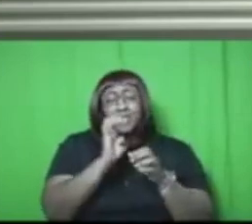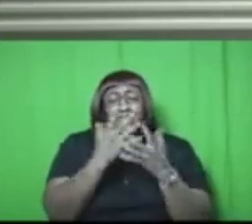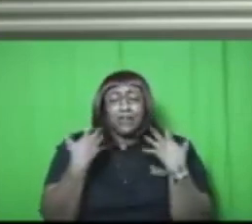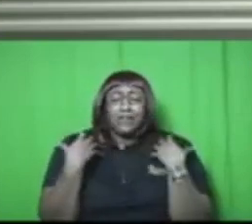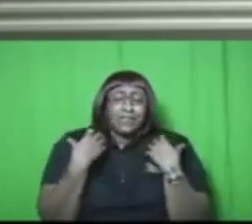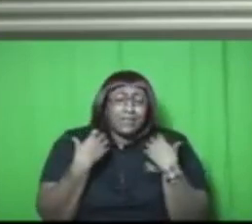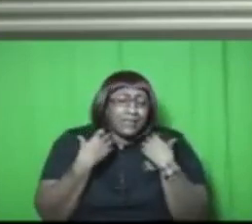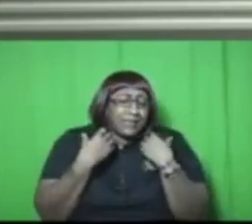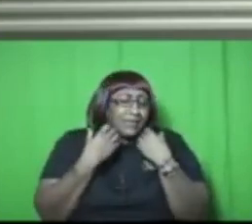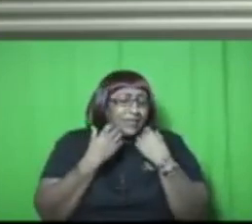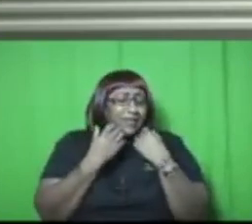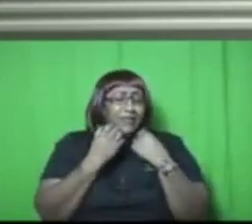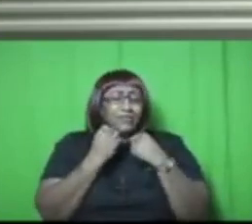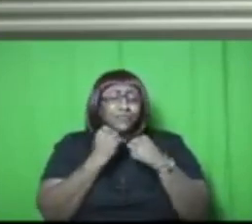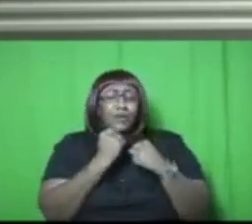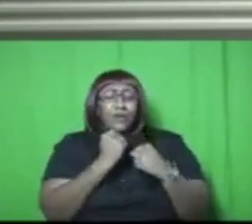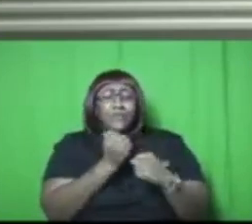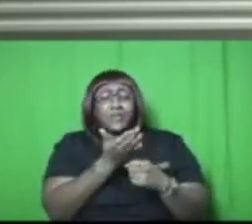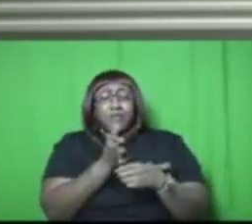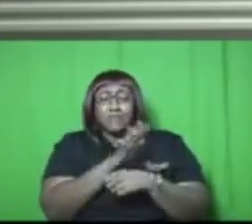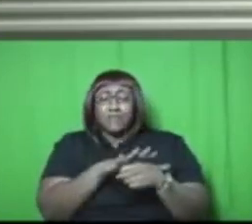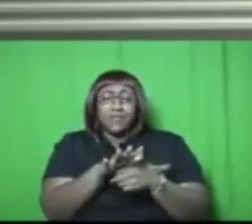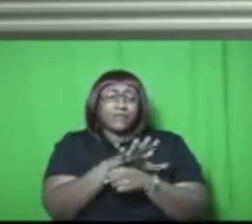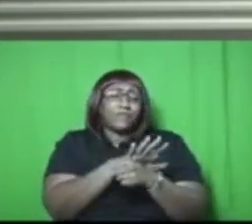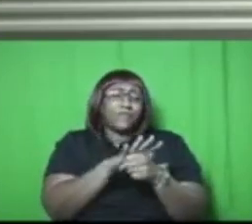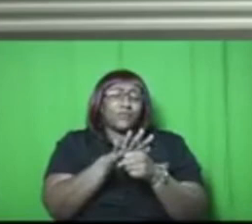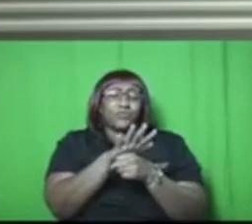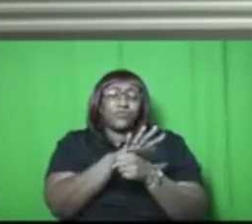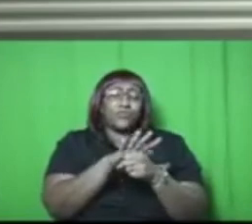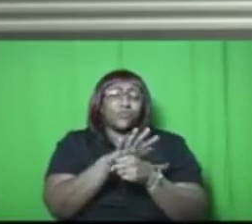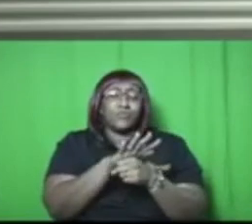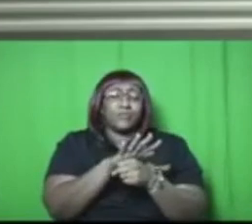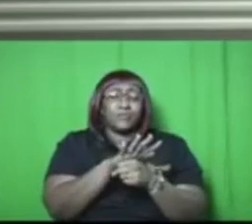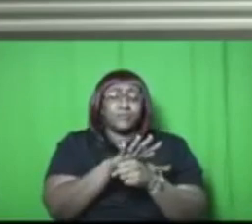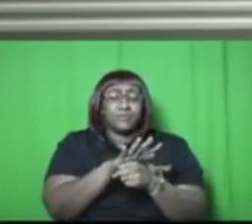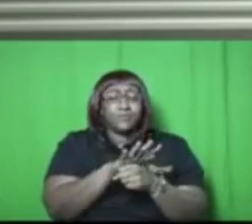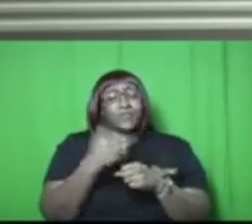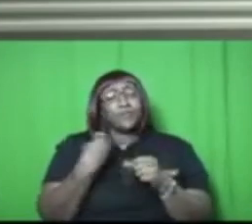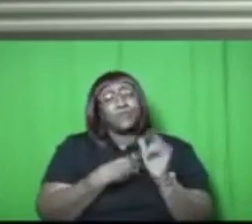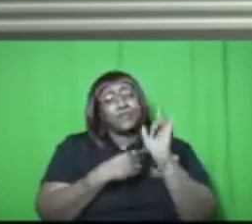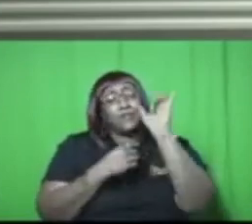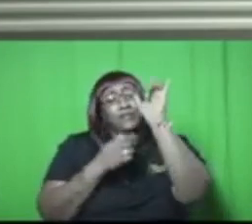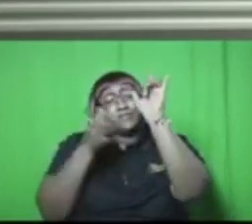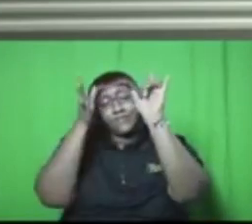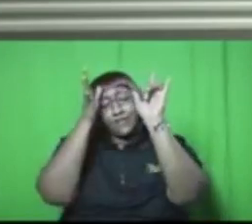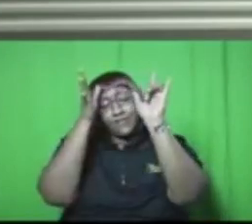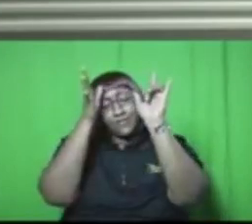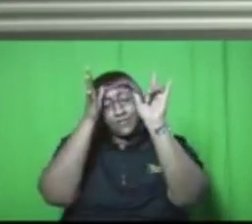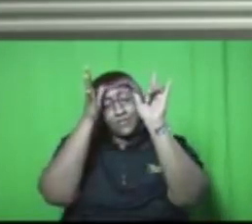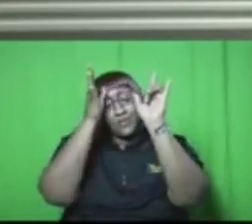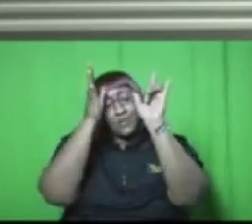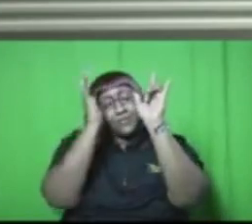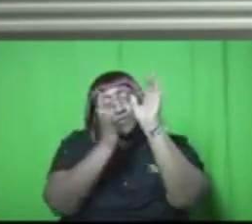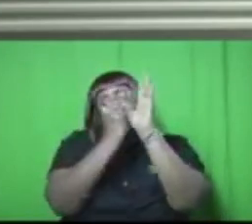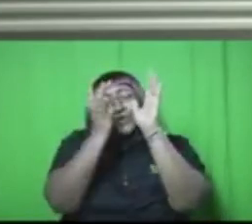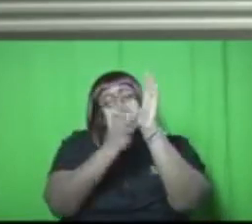in Gilead to make the wounded whole. Father, we love you. We praise